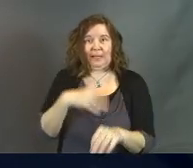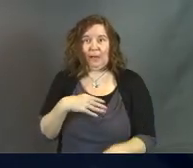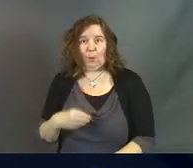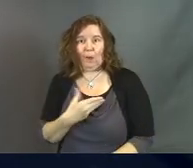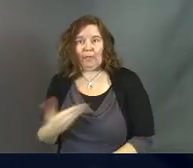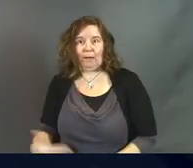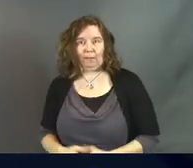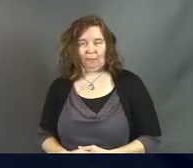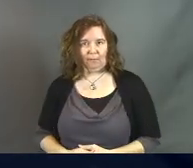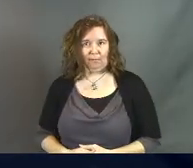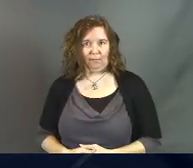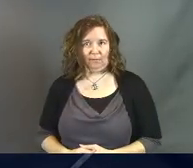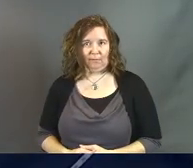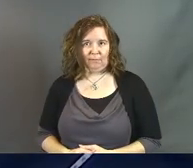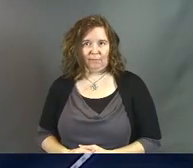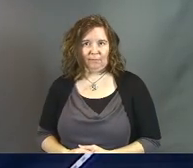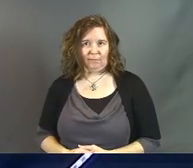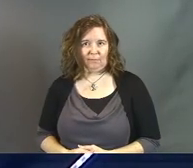white thing.